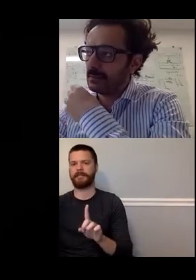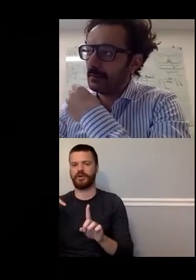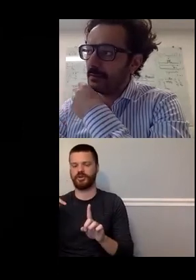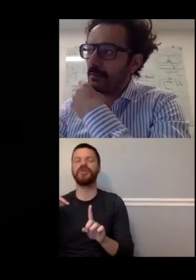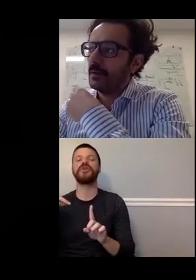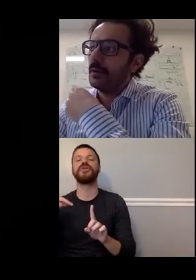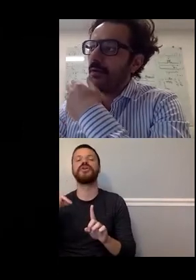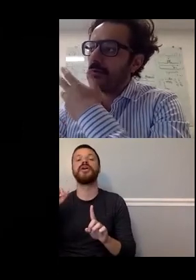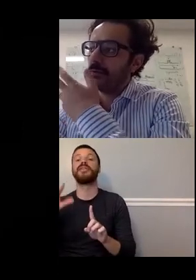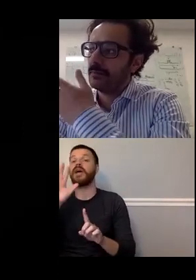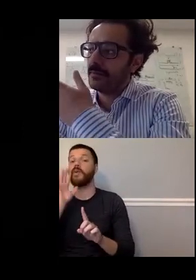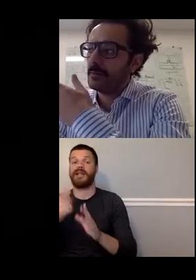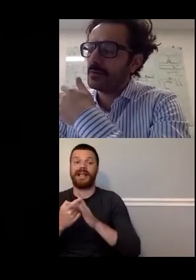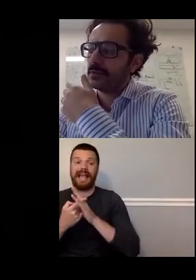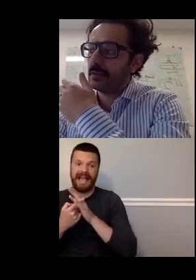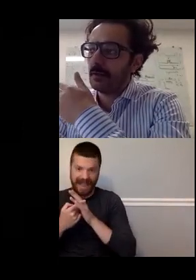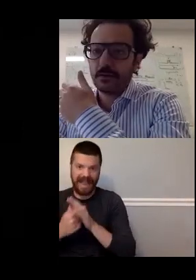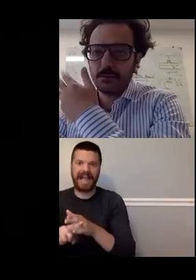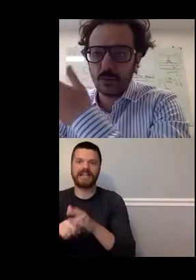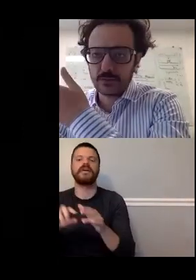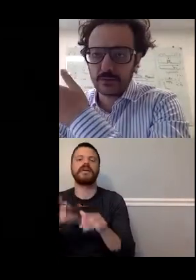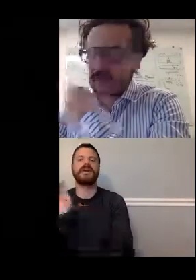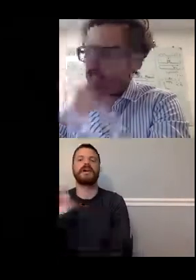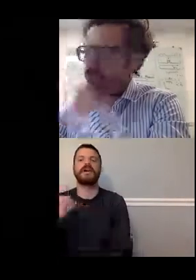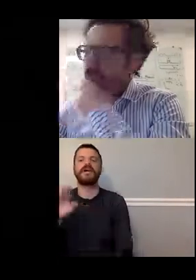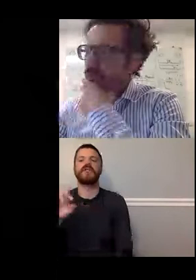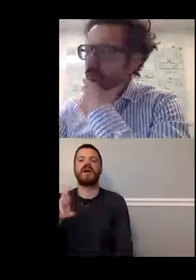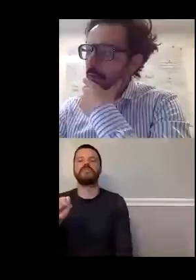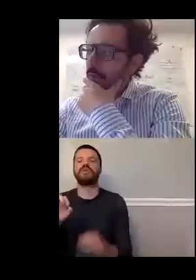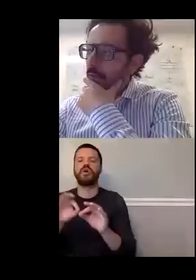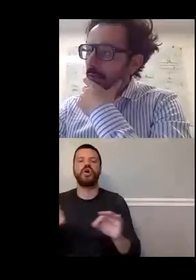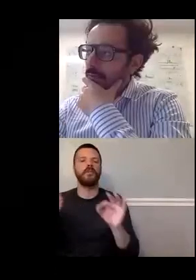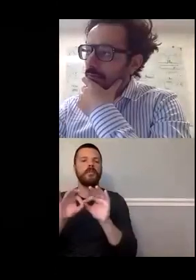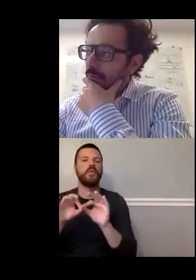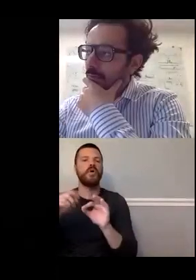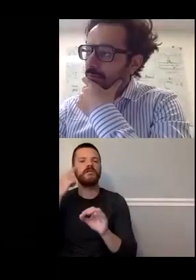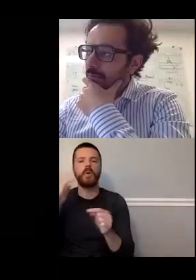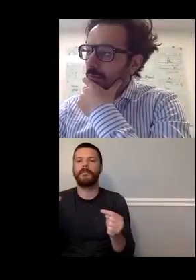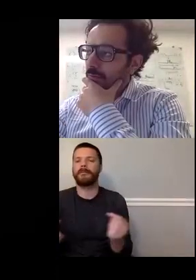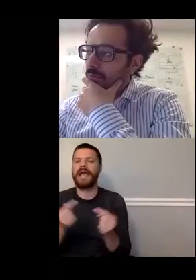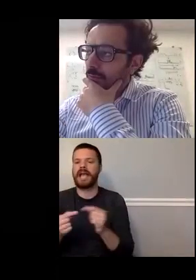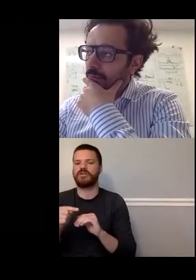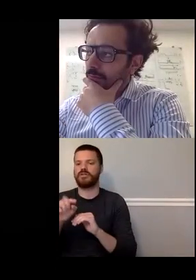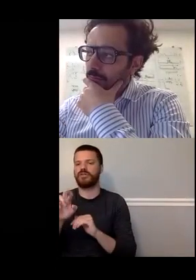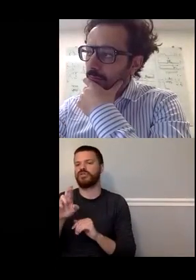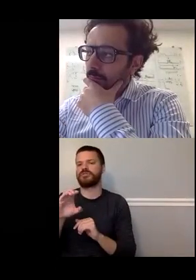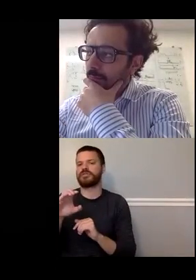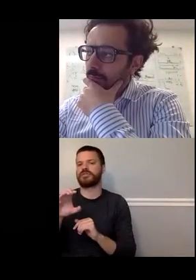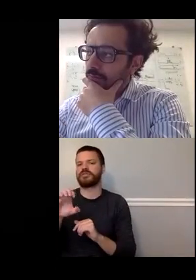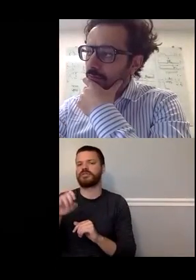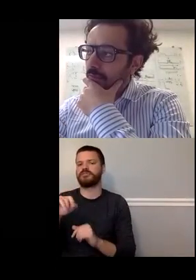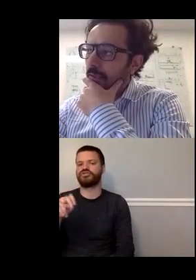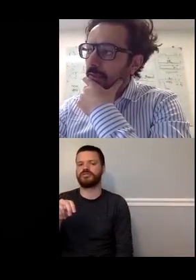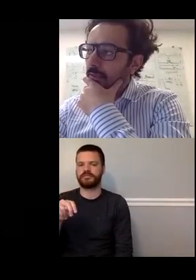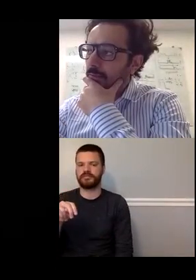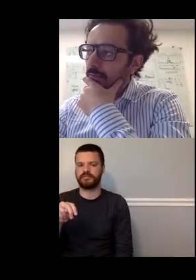activates the fibers that are important in pain perception. And so those fibers go into the dorsal